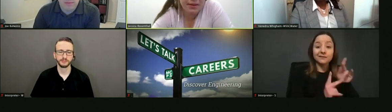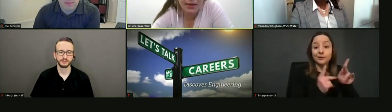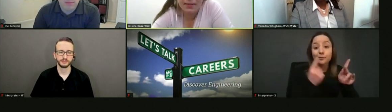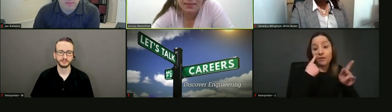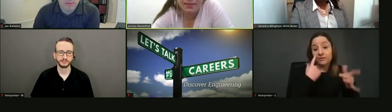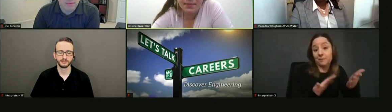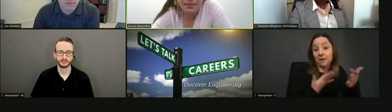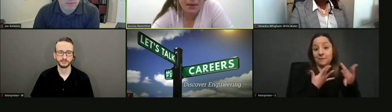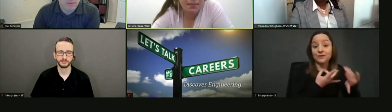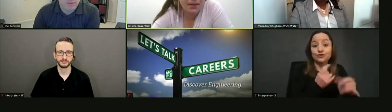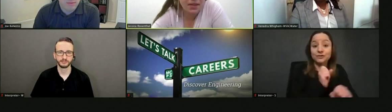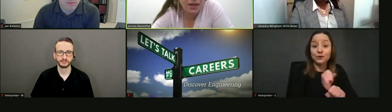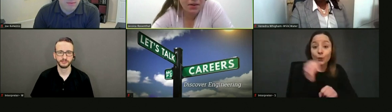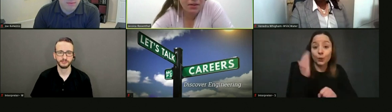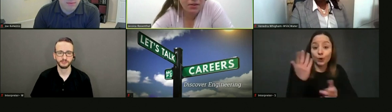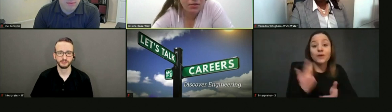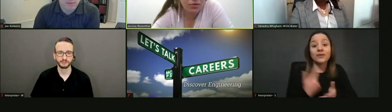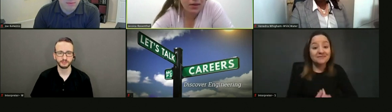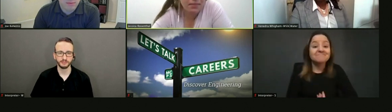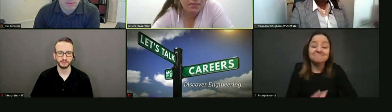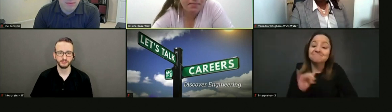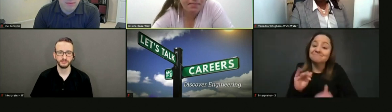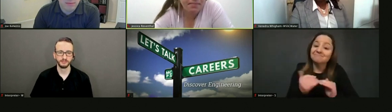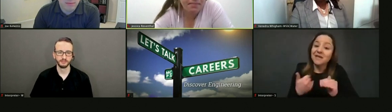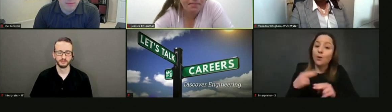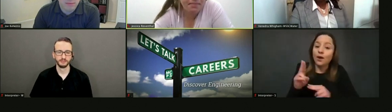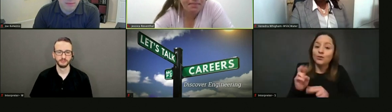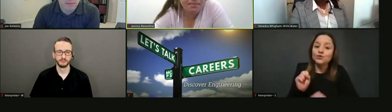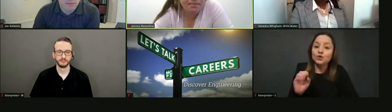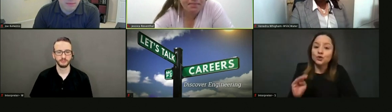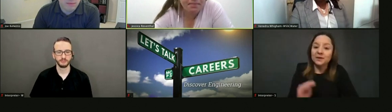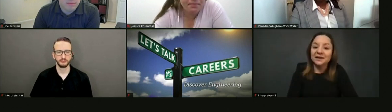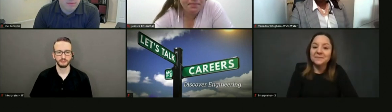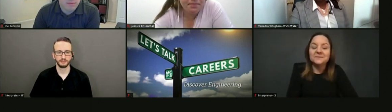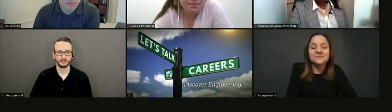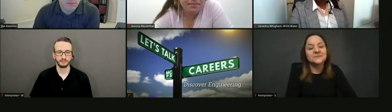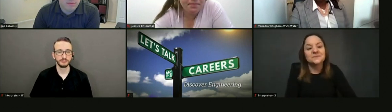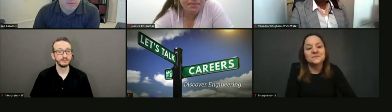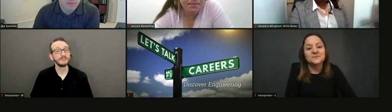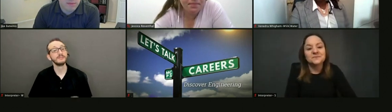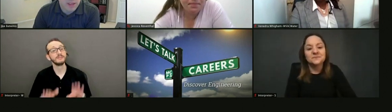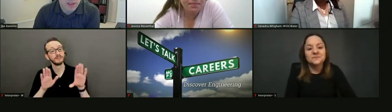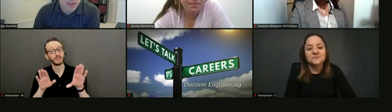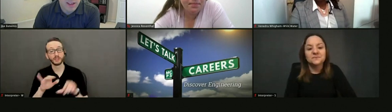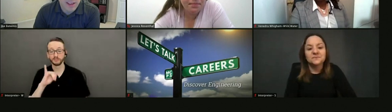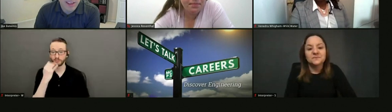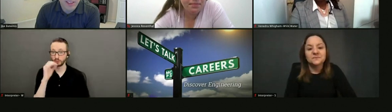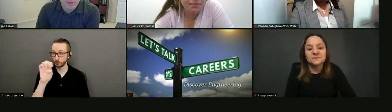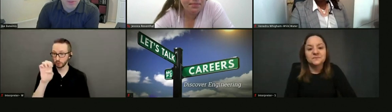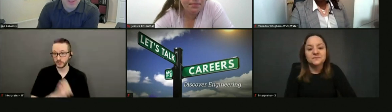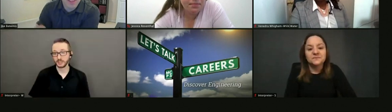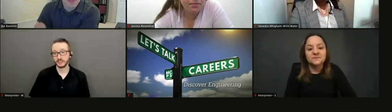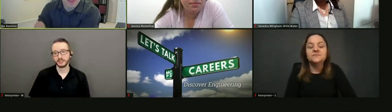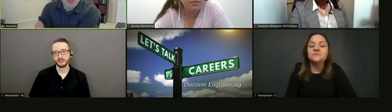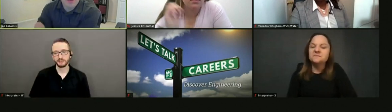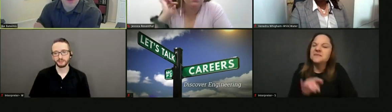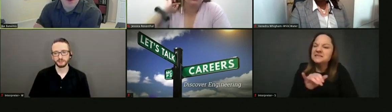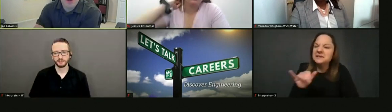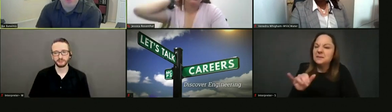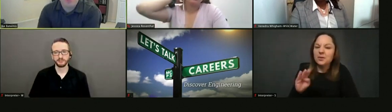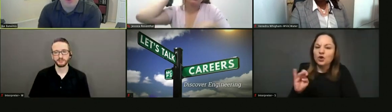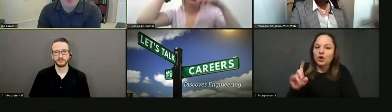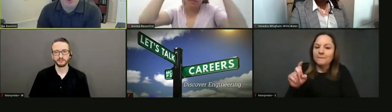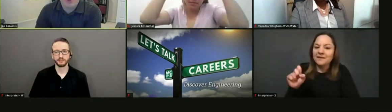work with. Yeah, that's kind of how I use social media. Awesome. Joe? Yeah, similar to Melissa, I don't really use